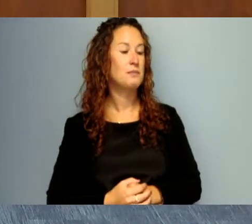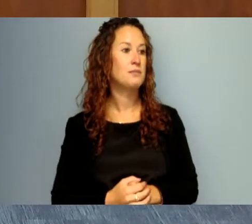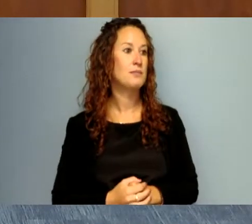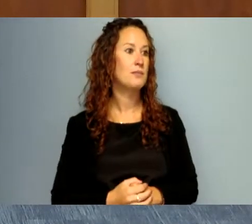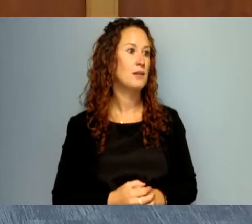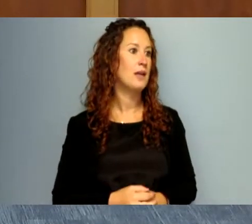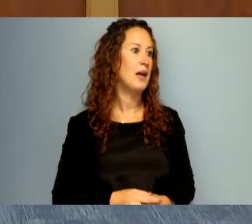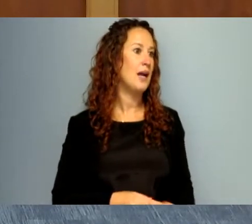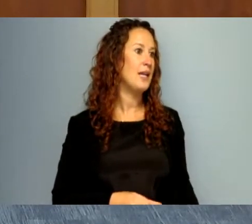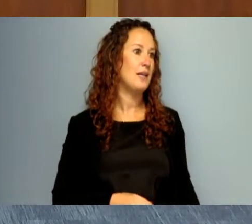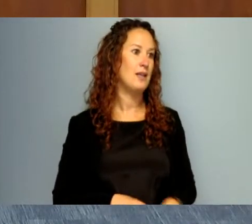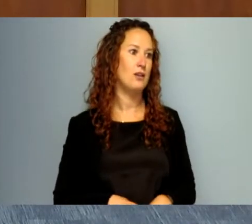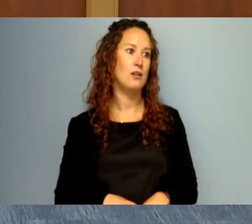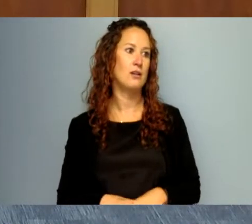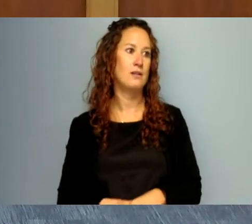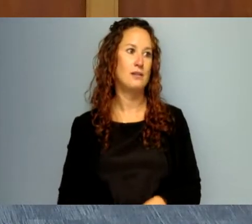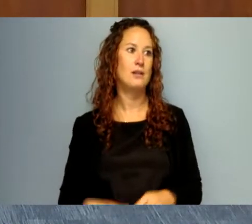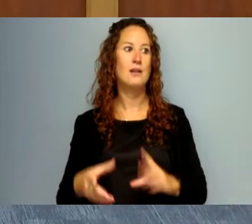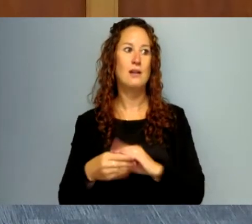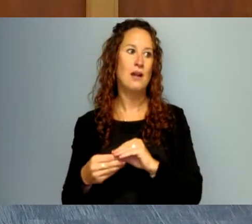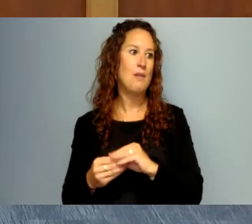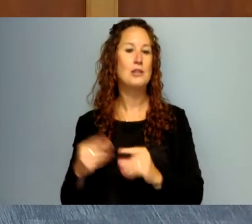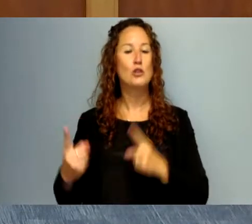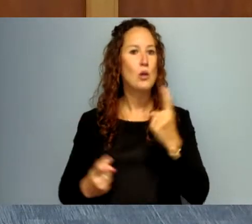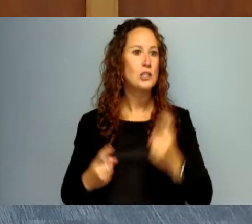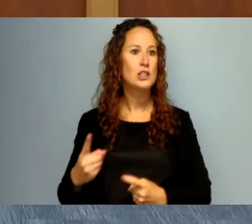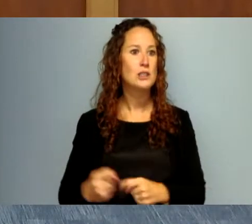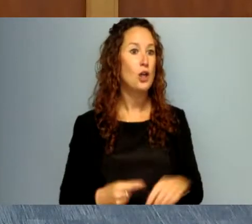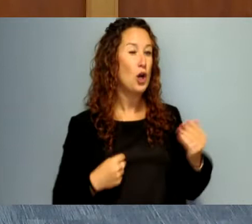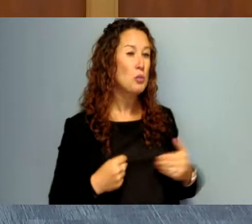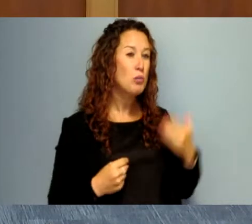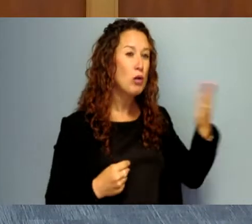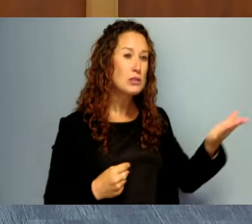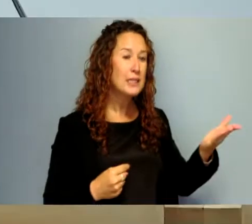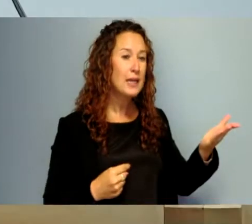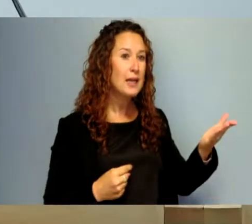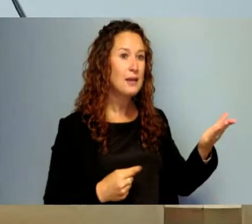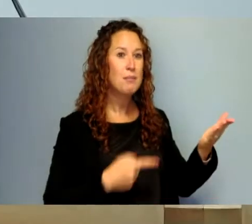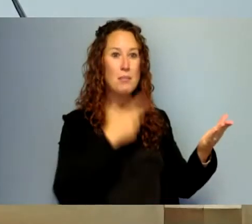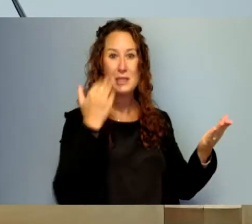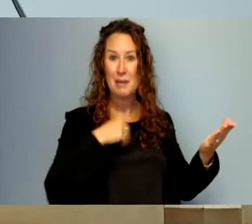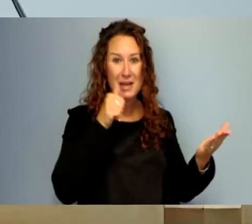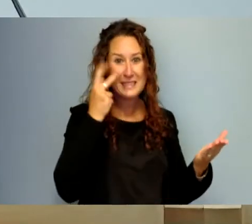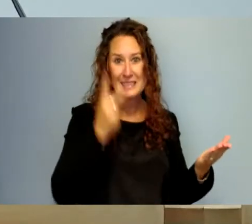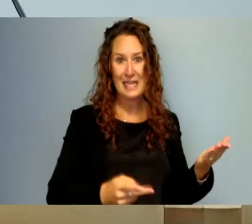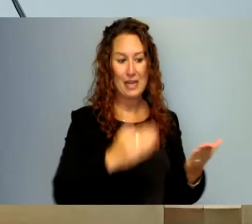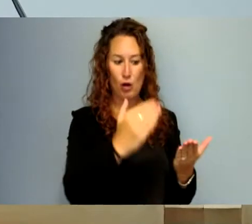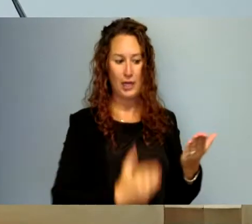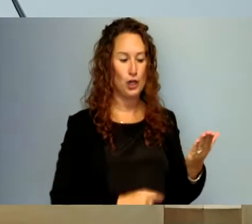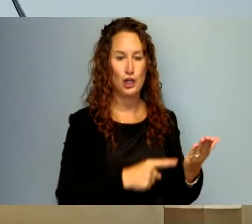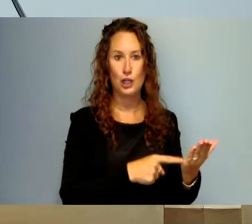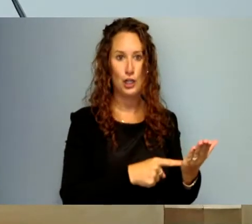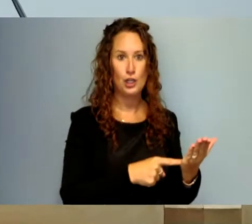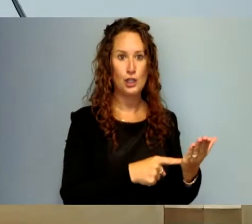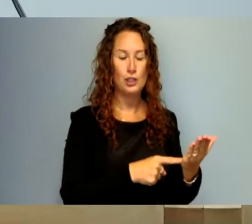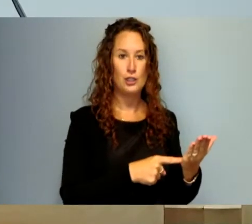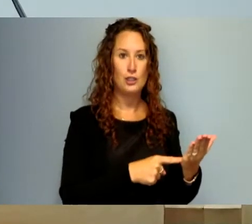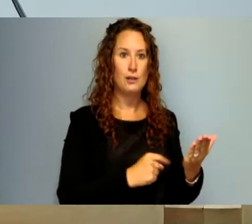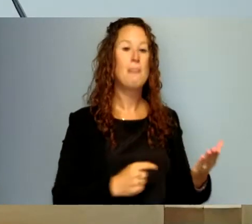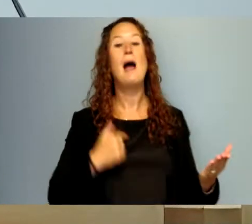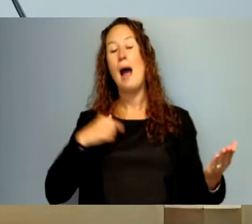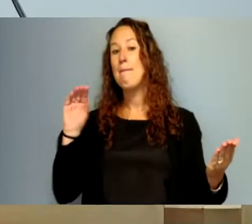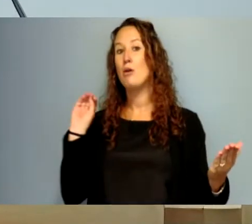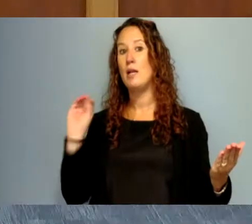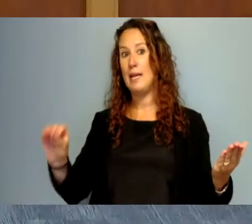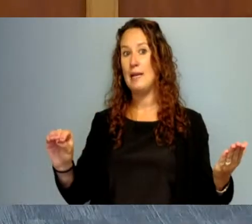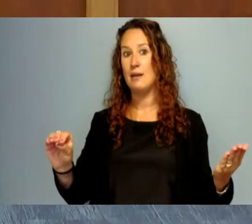Comments or questions? I mean, are you proposing that? Because I don't see it, am I not seeing it on? Yeah. Because it I would, put it in, I